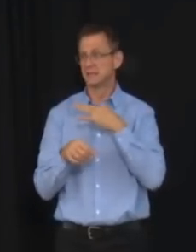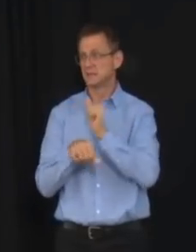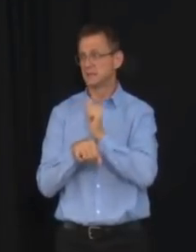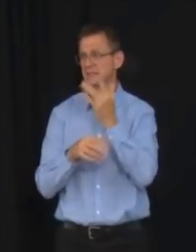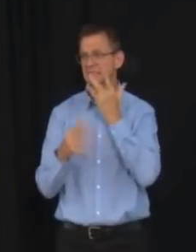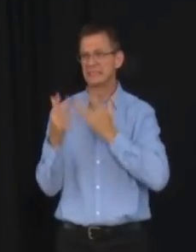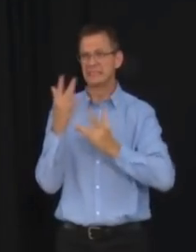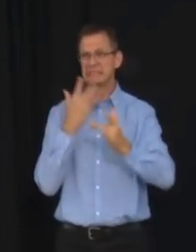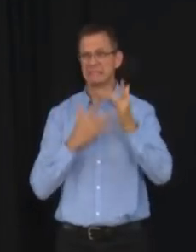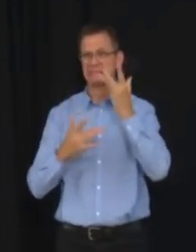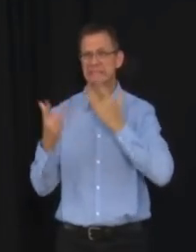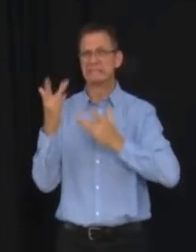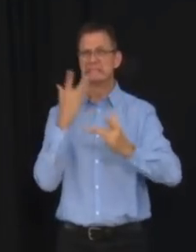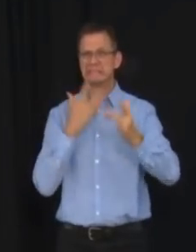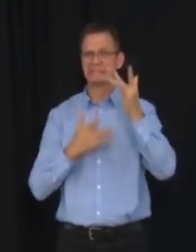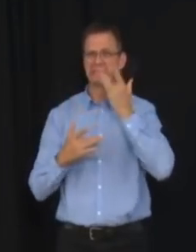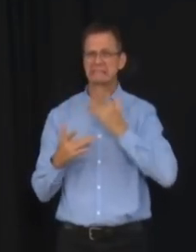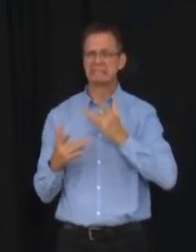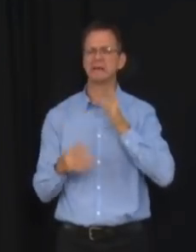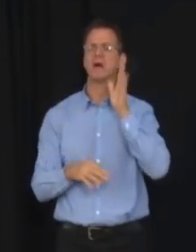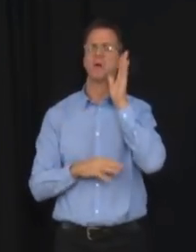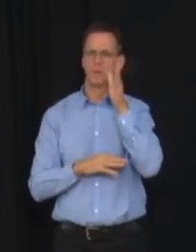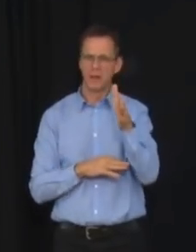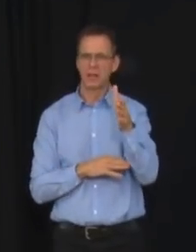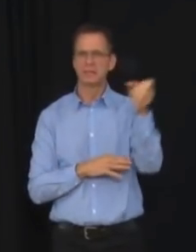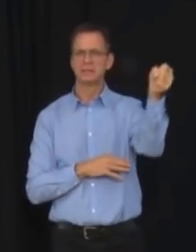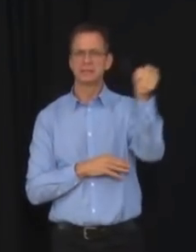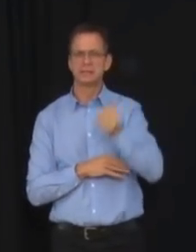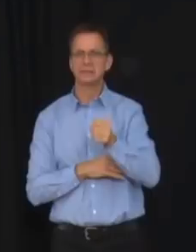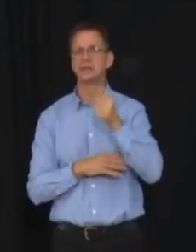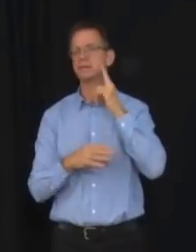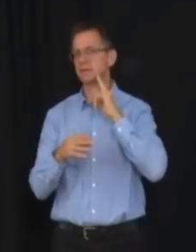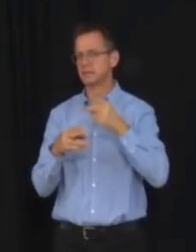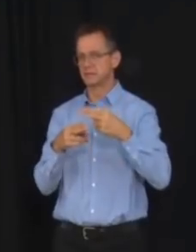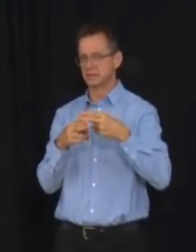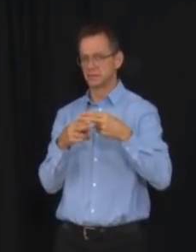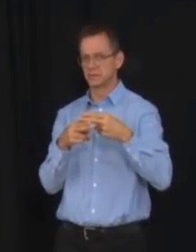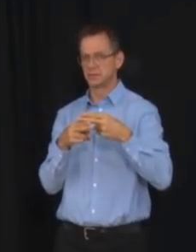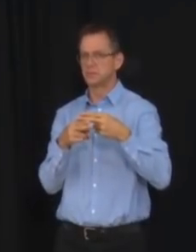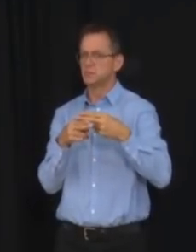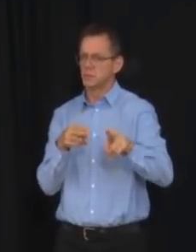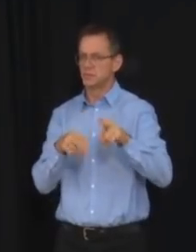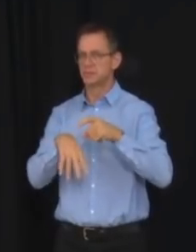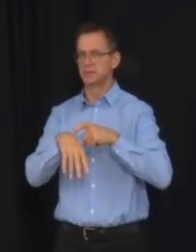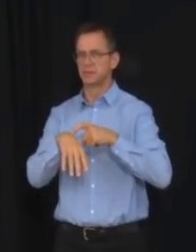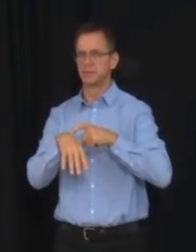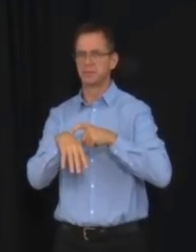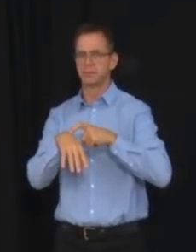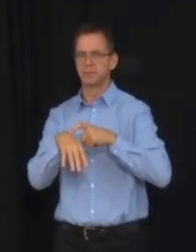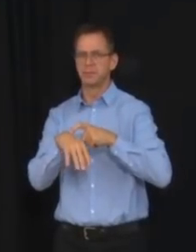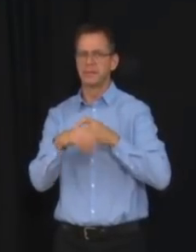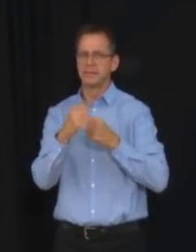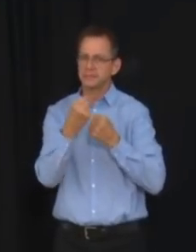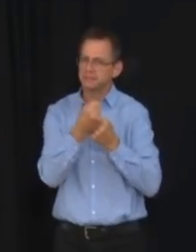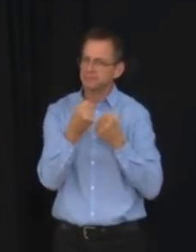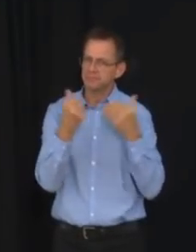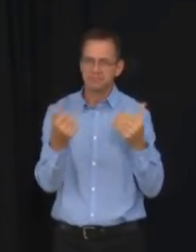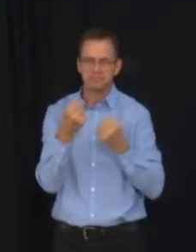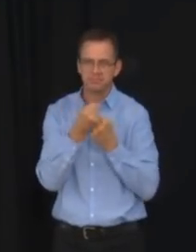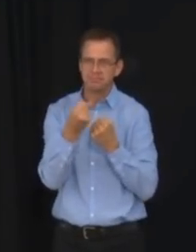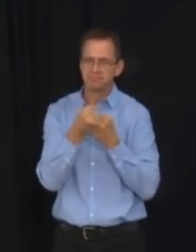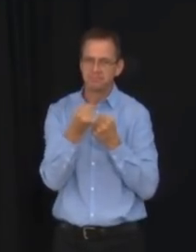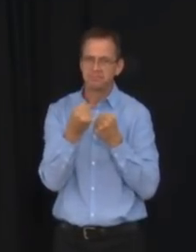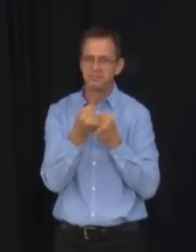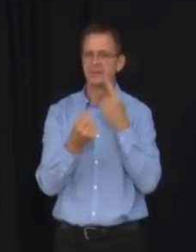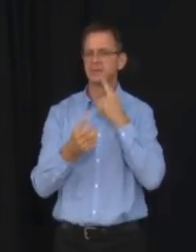operators continue to face staffing challenges. And with this new funding, AHS will work with operators to find new ways to